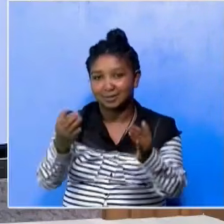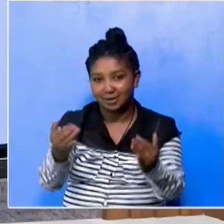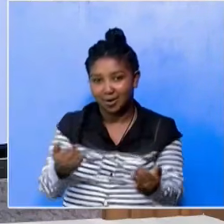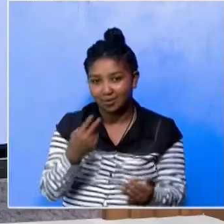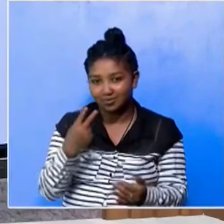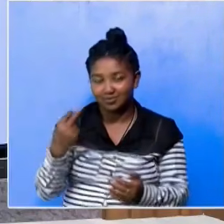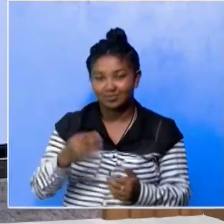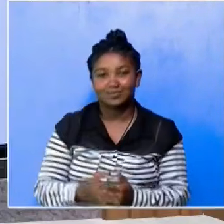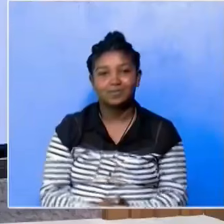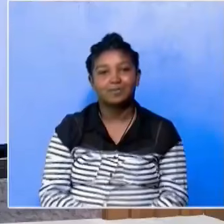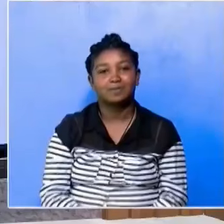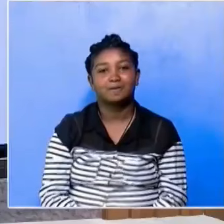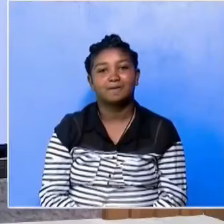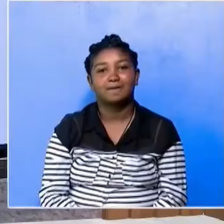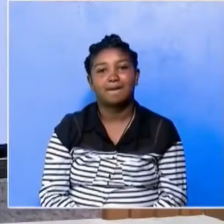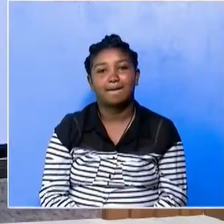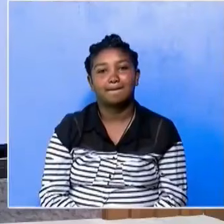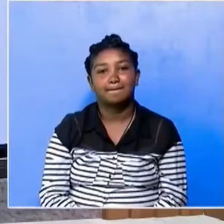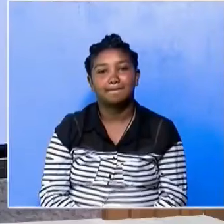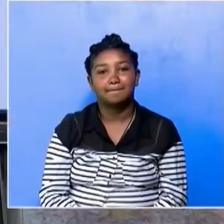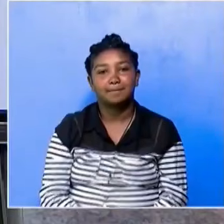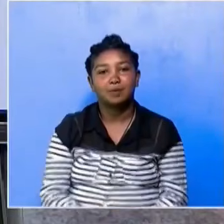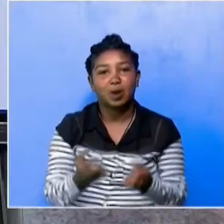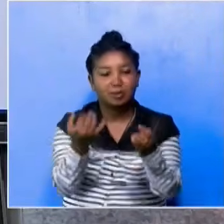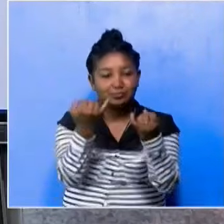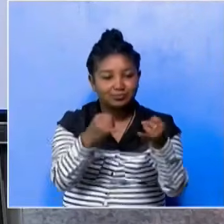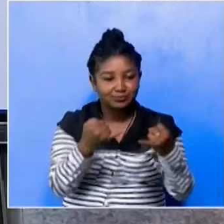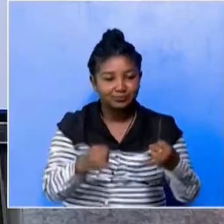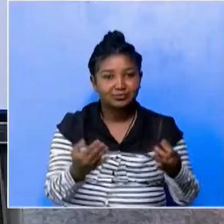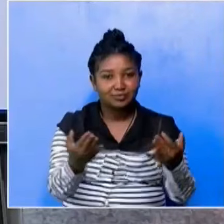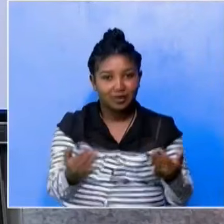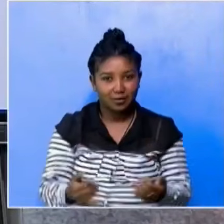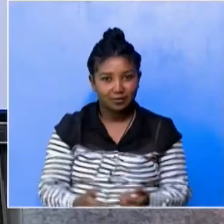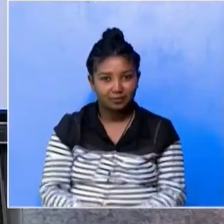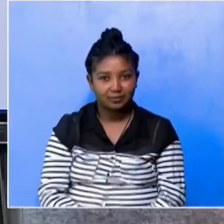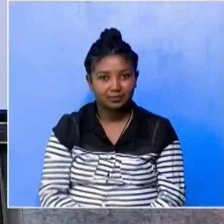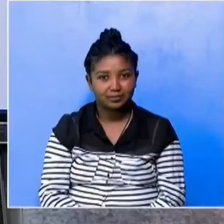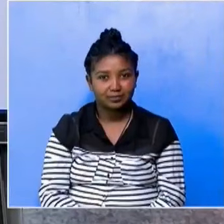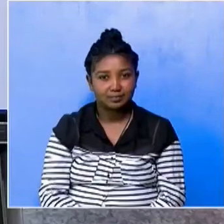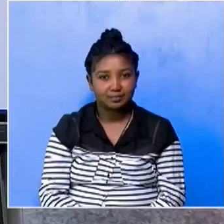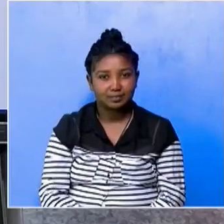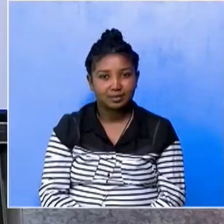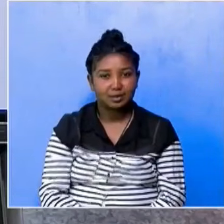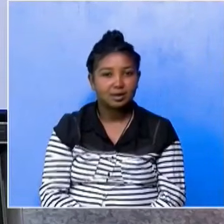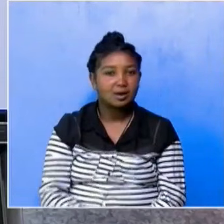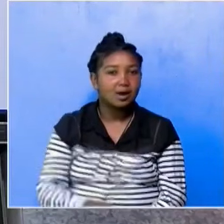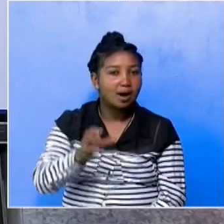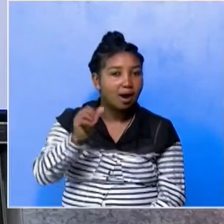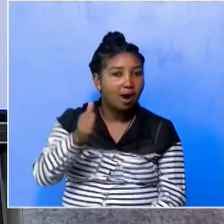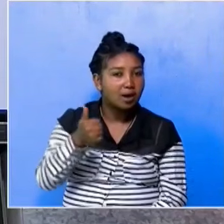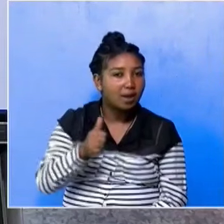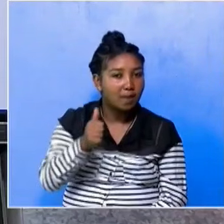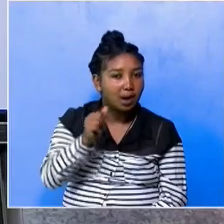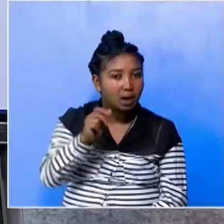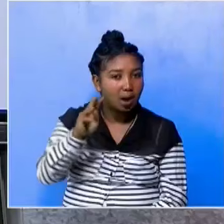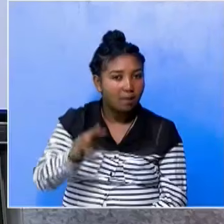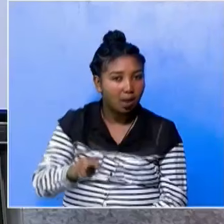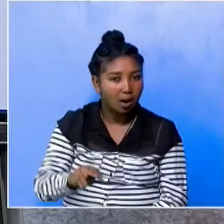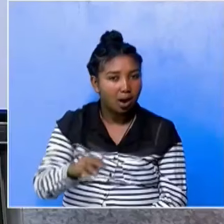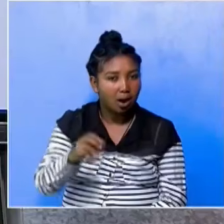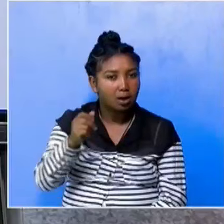We are going to categorize them. Adama.